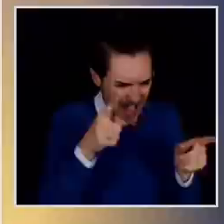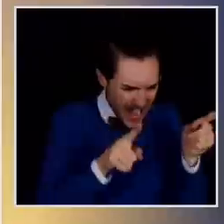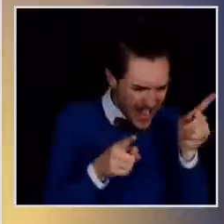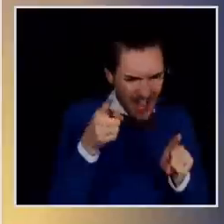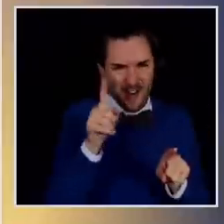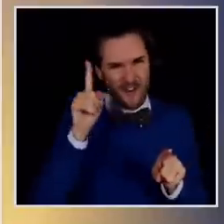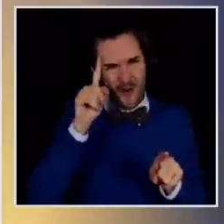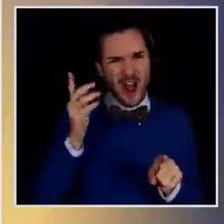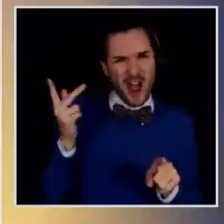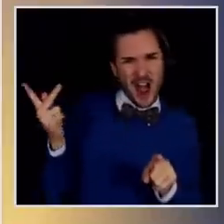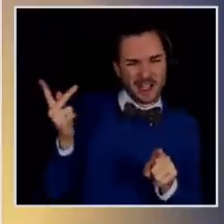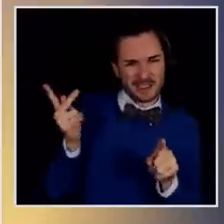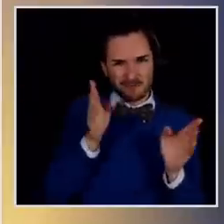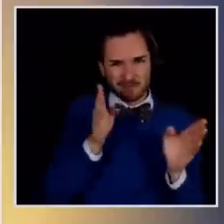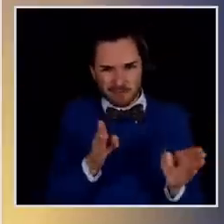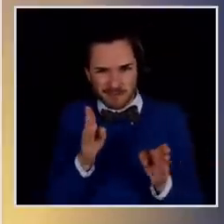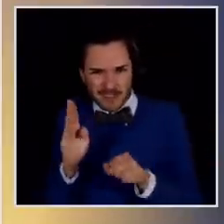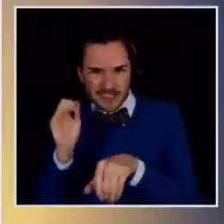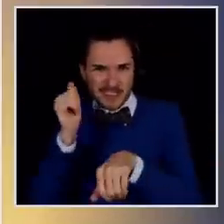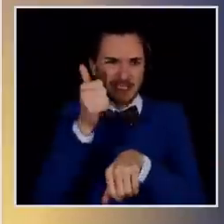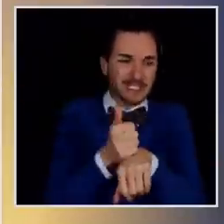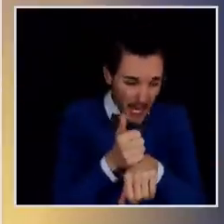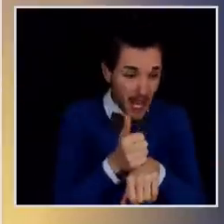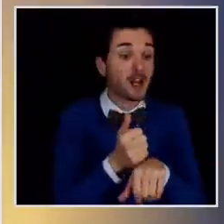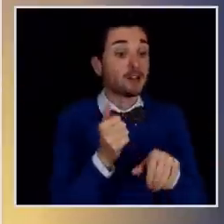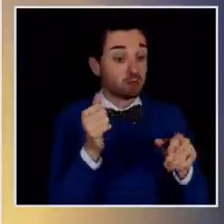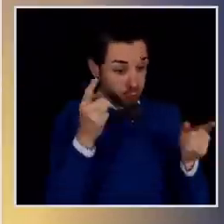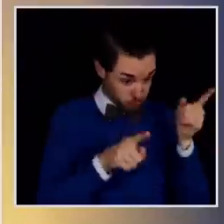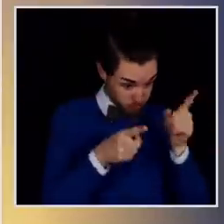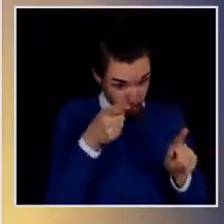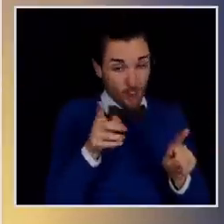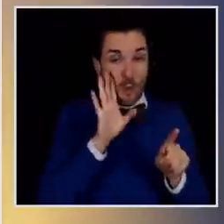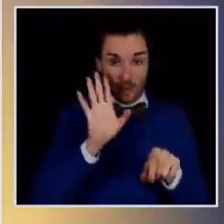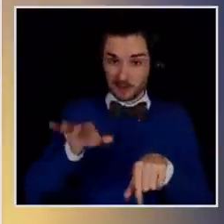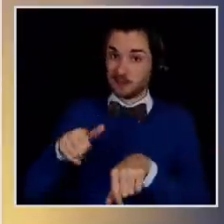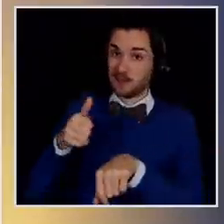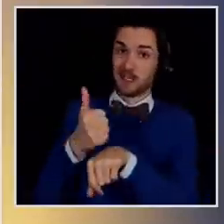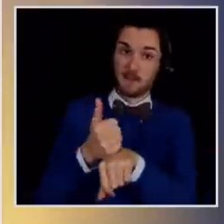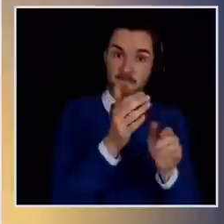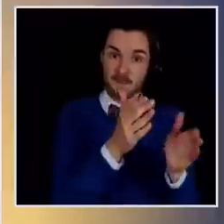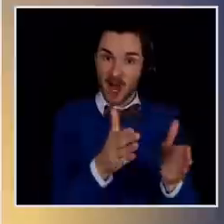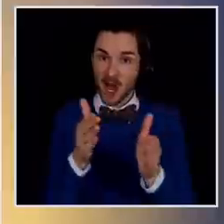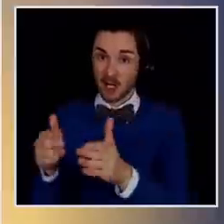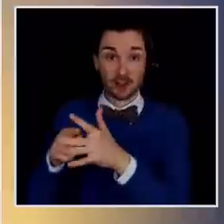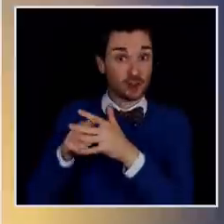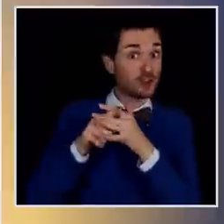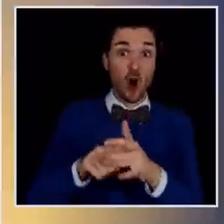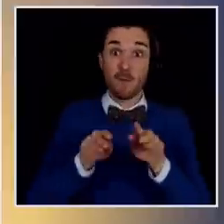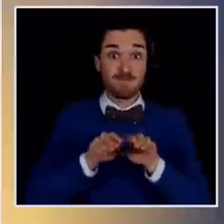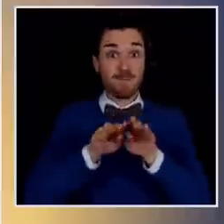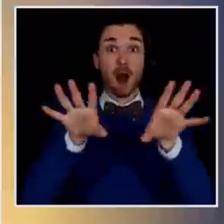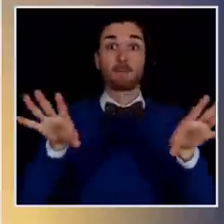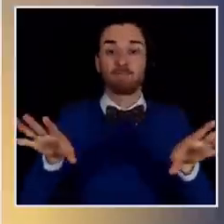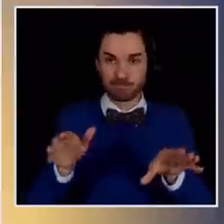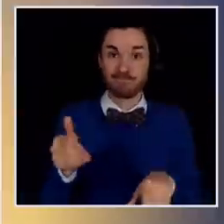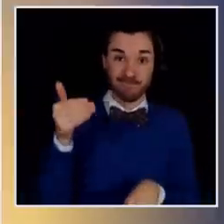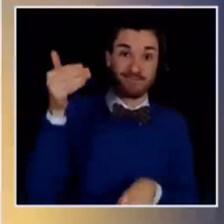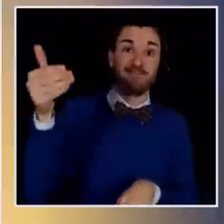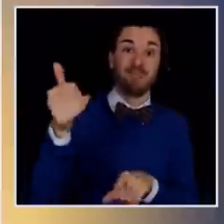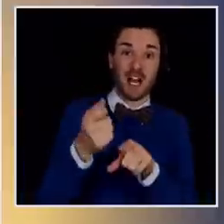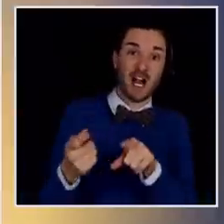it into an action blueprint that will start on January the 20th, 2021.